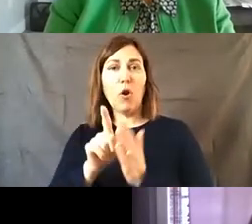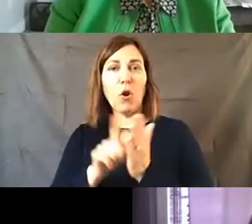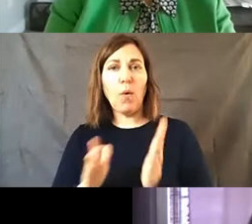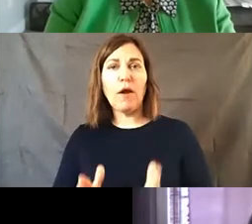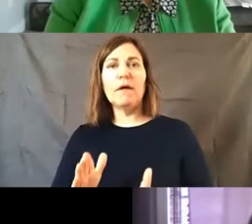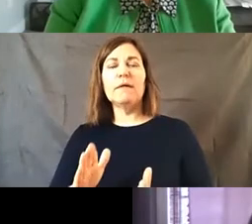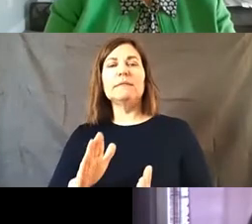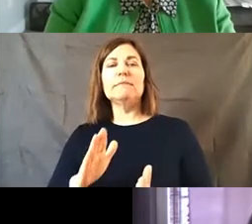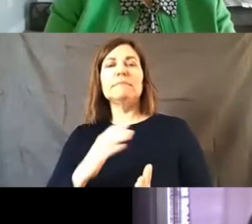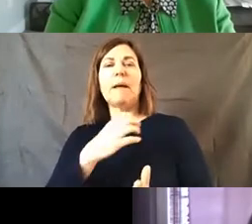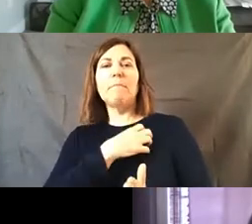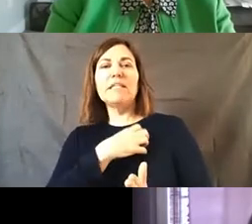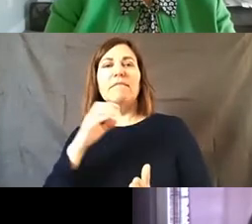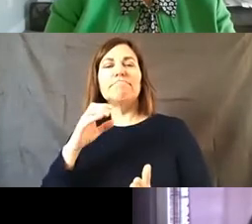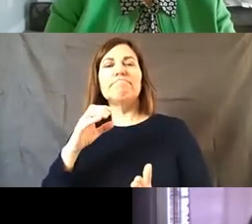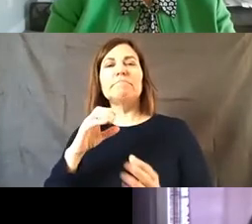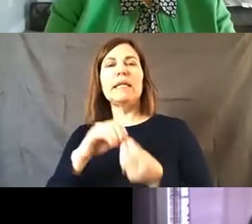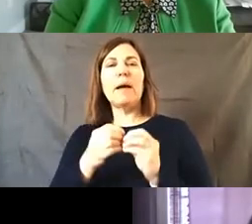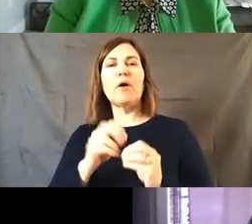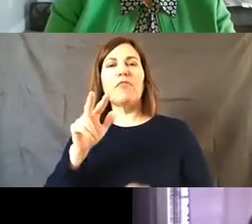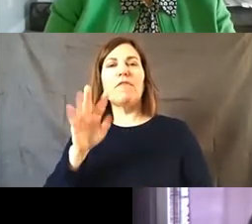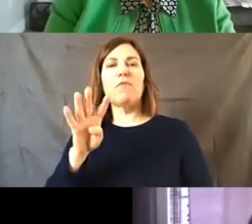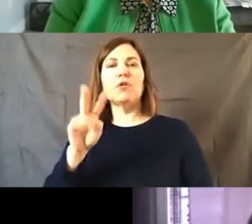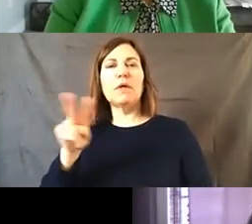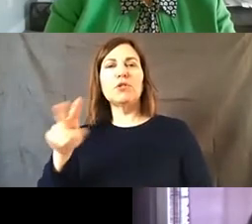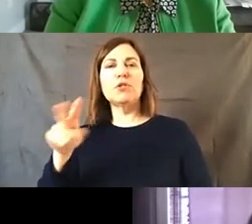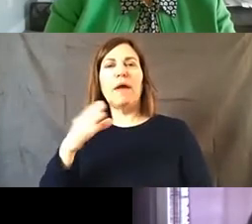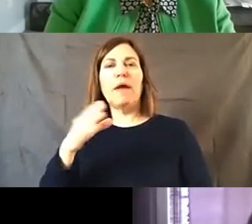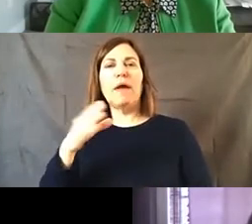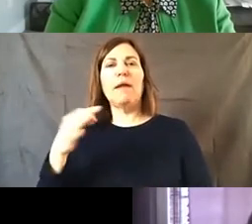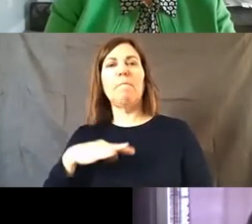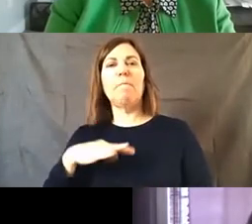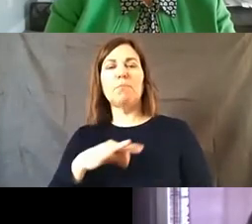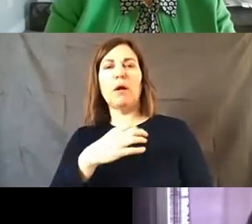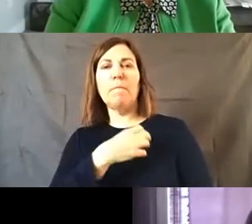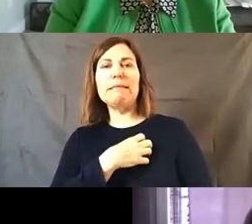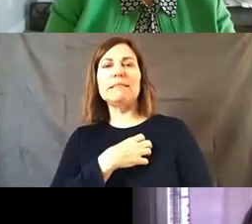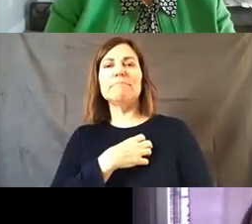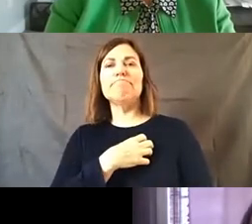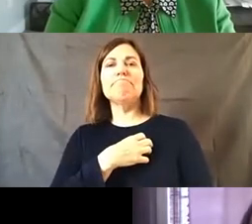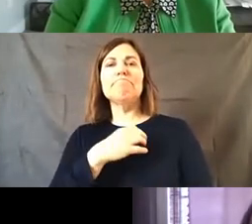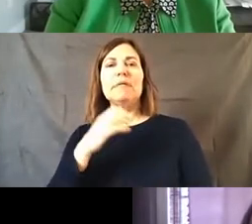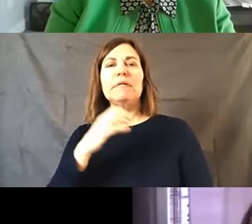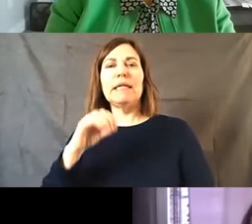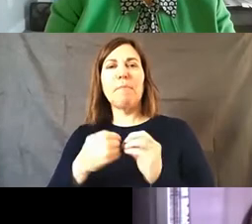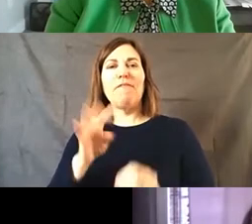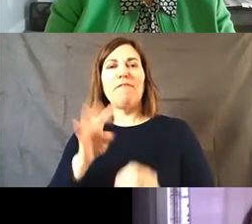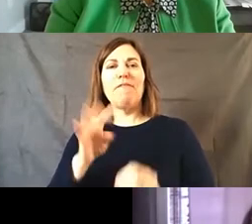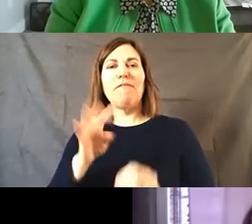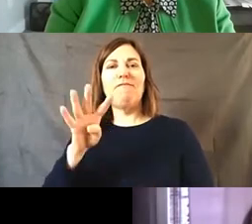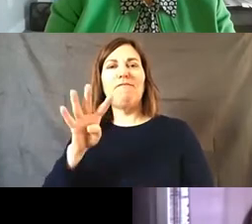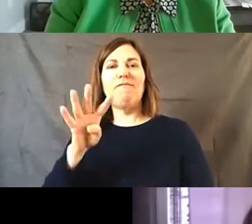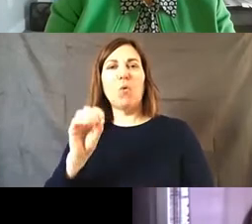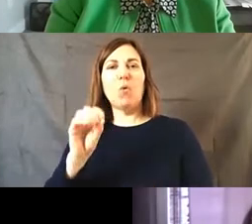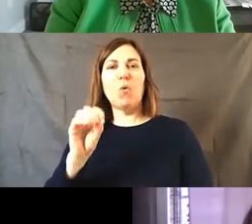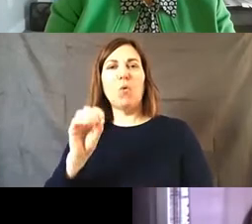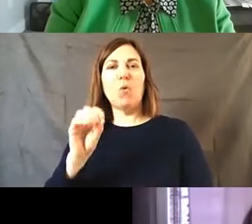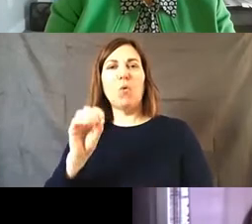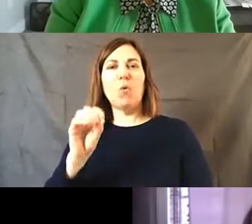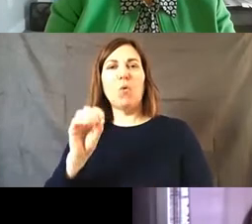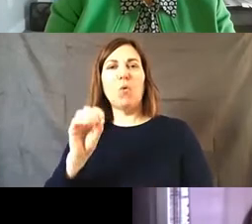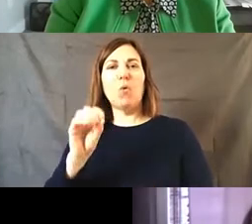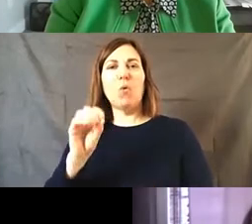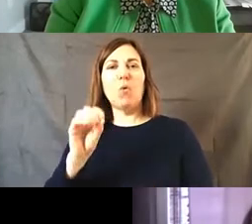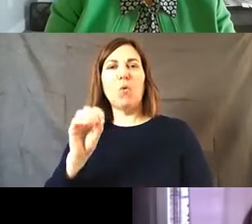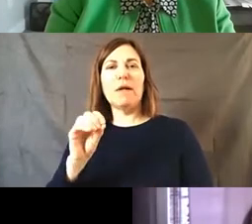number 4322, and Pittsburgh Police Sergeant C. Nydick, badge 4029. There is a video of Pittsburgh police officers